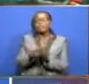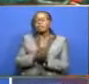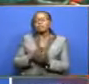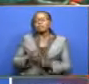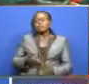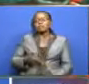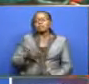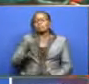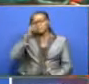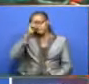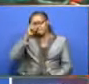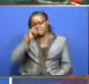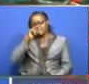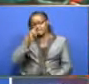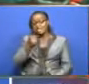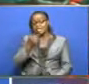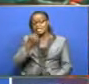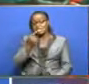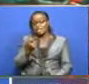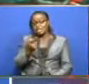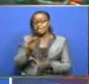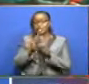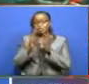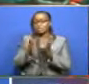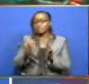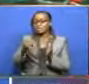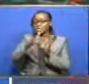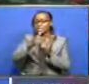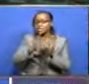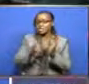Simon reports on the unfolding events in Migori County.